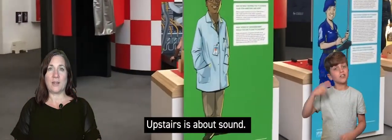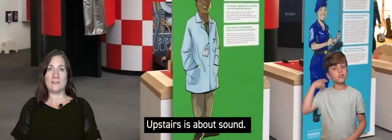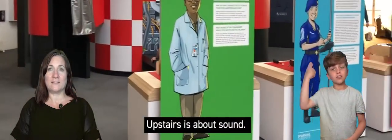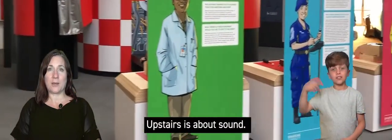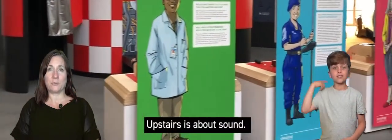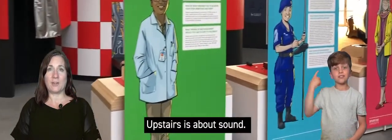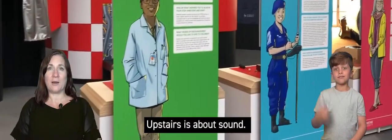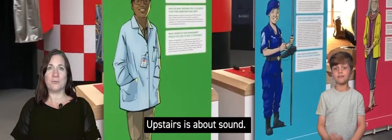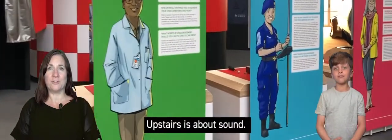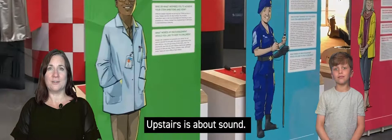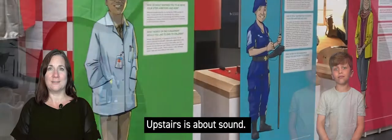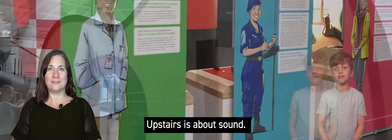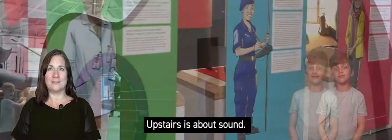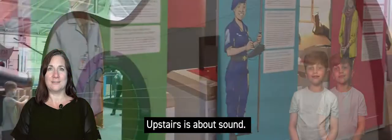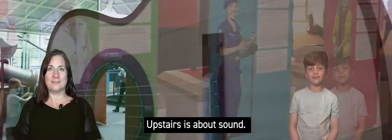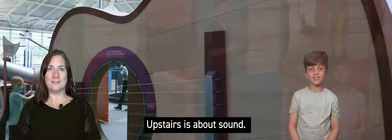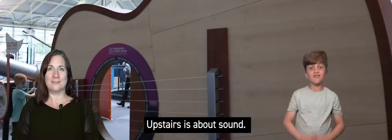Upstairs is about sound.